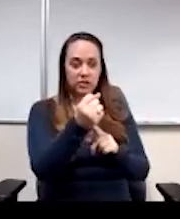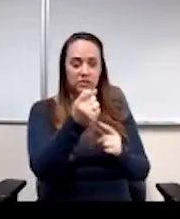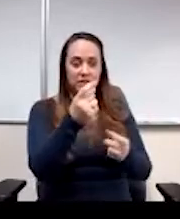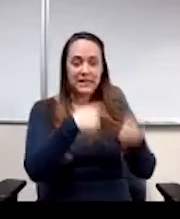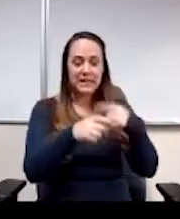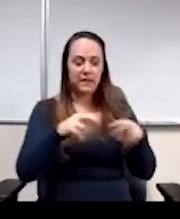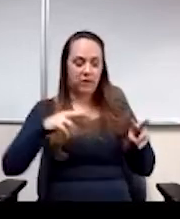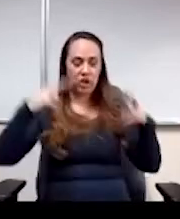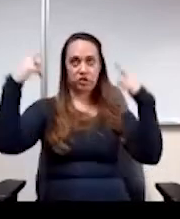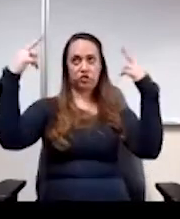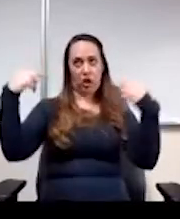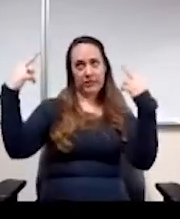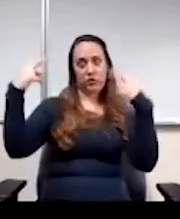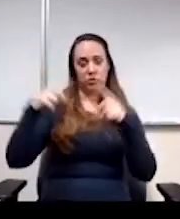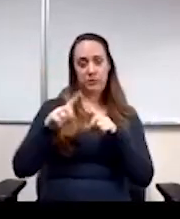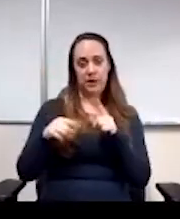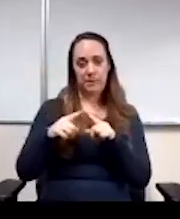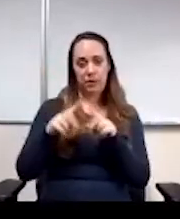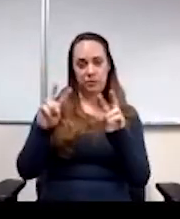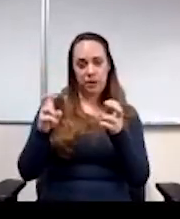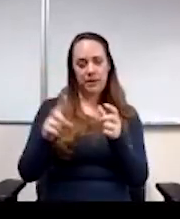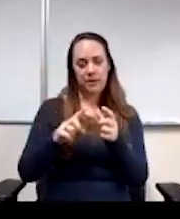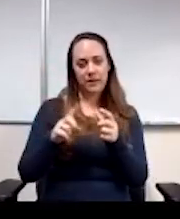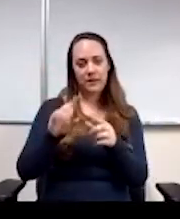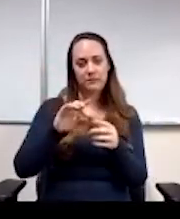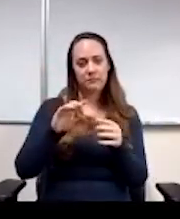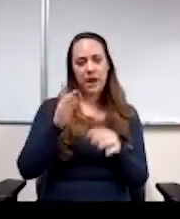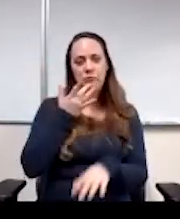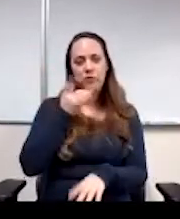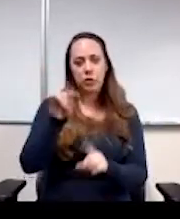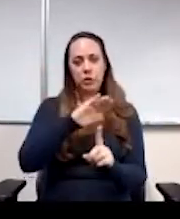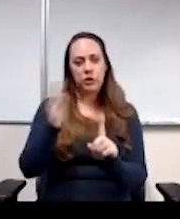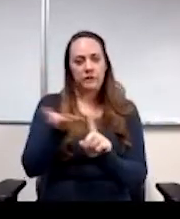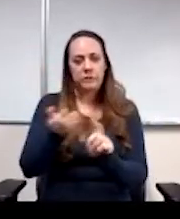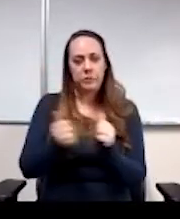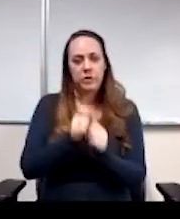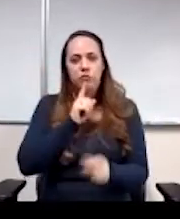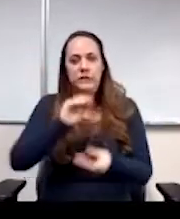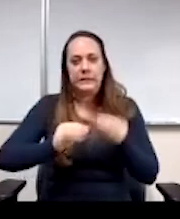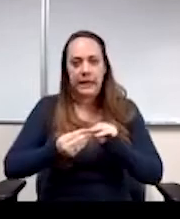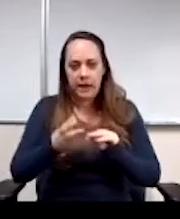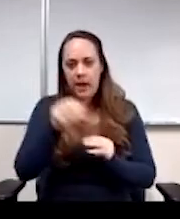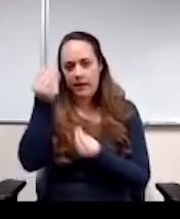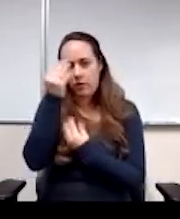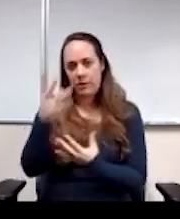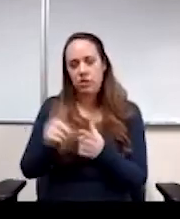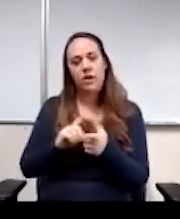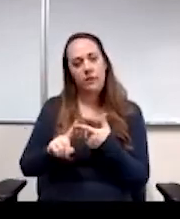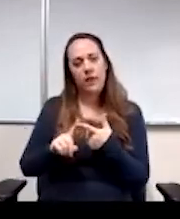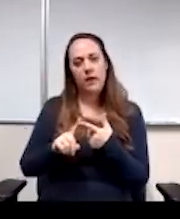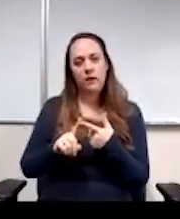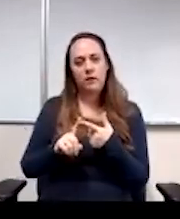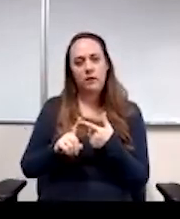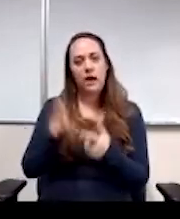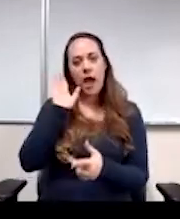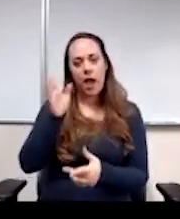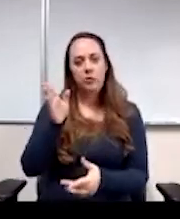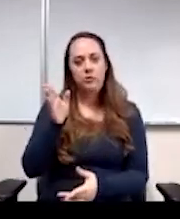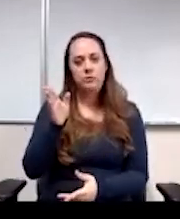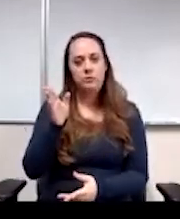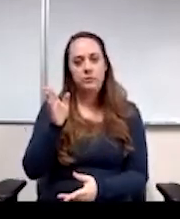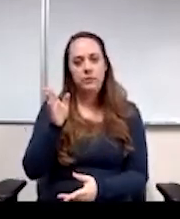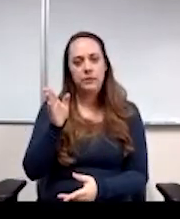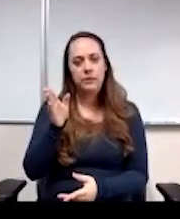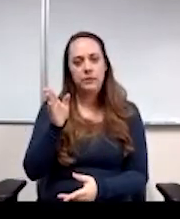talking down to me about it, you instead convince me with like real data and real information, then I would be, as weird as this would